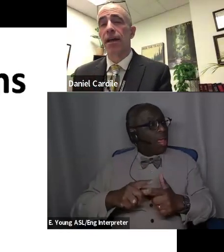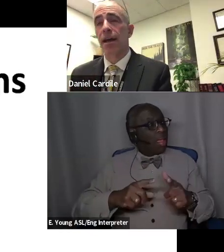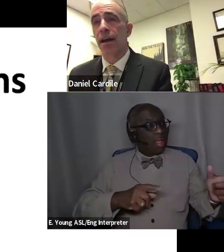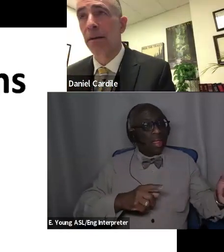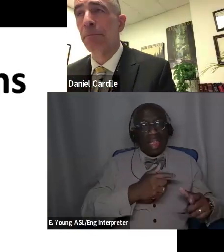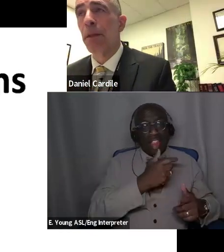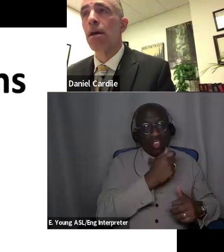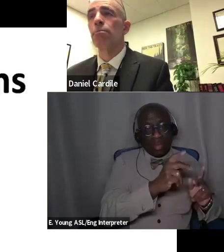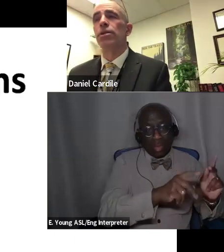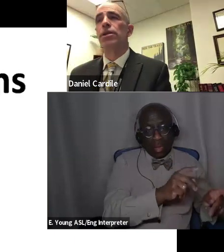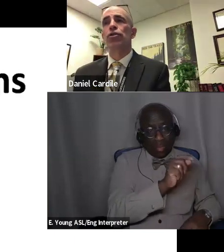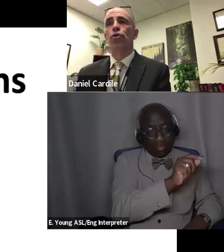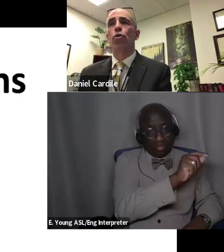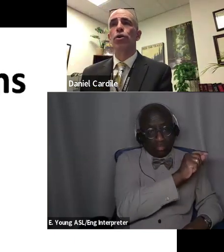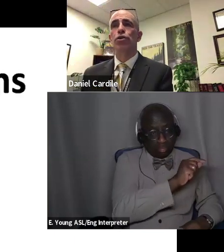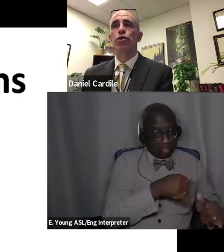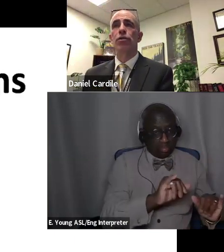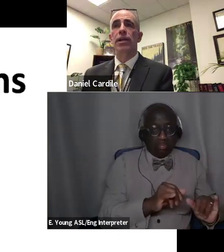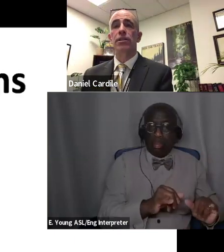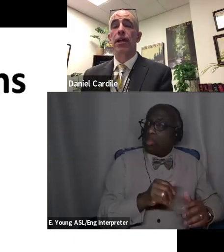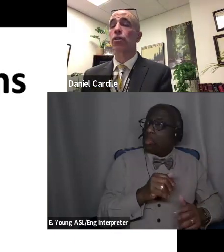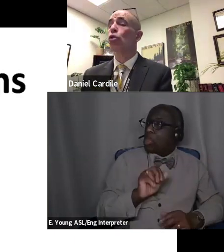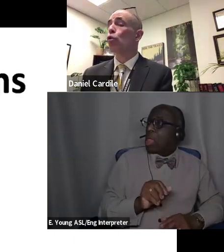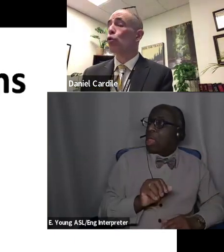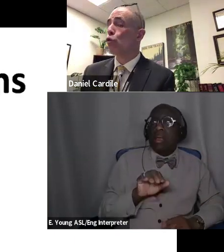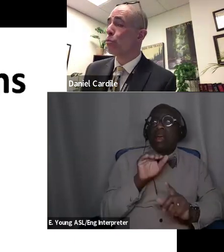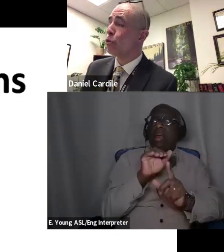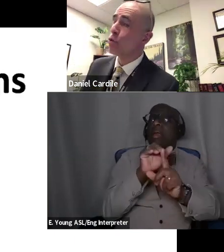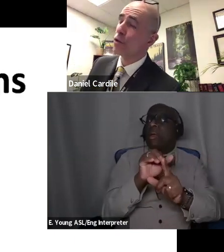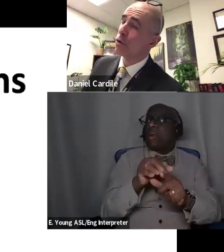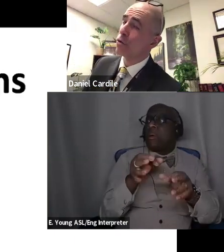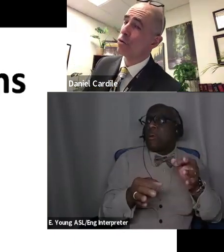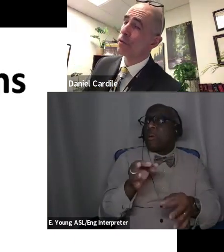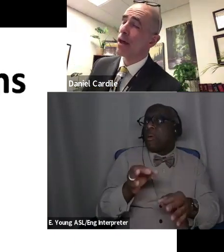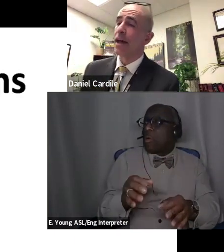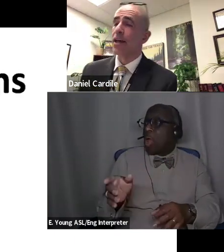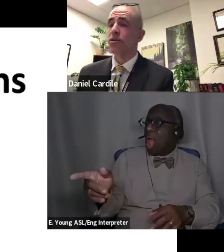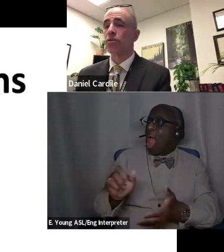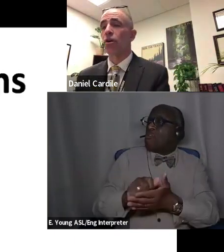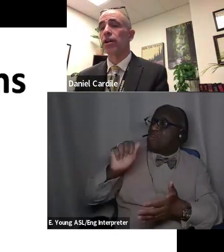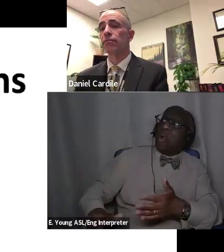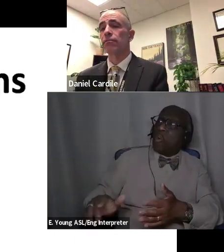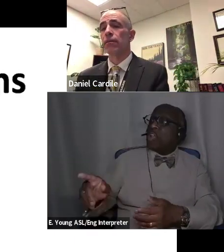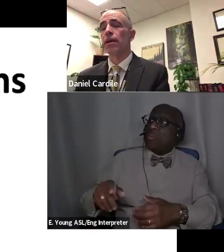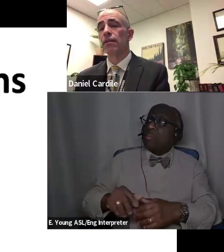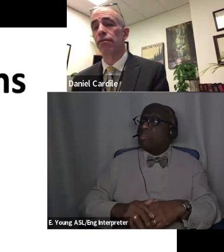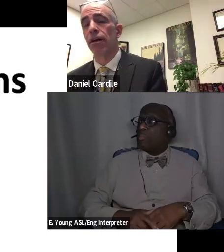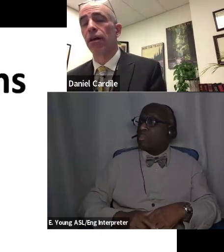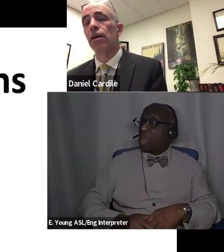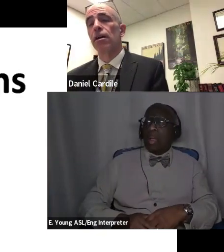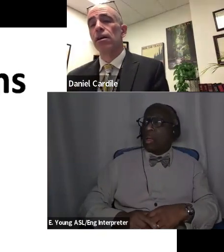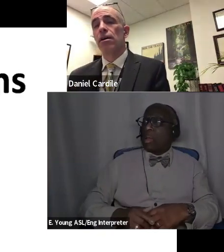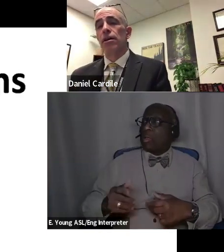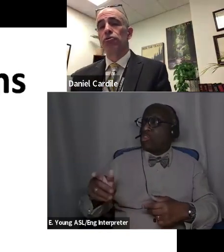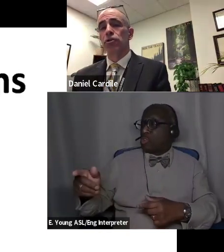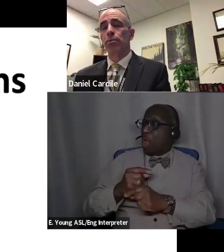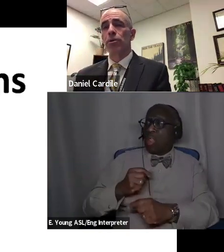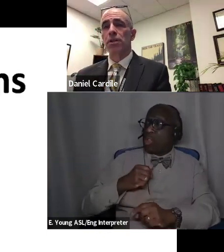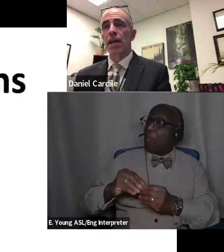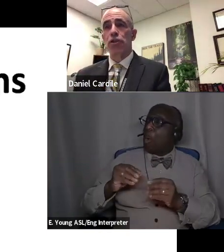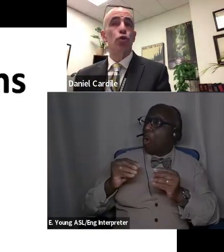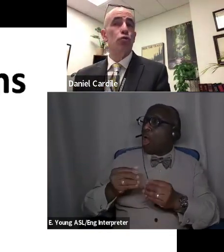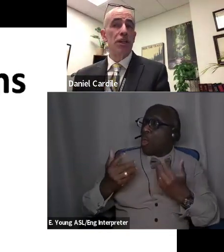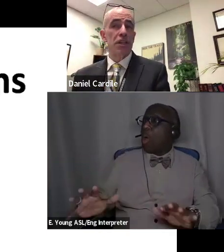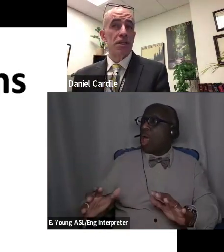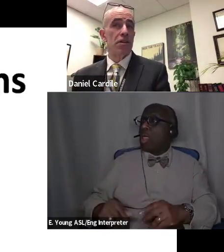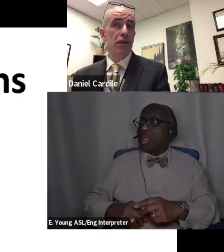and can petition the court to do things like remove you as the guardian if the interested